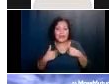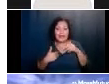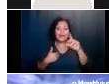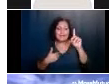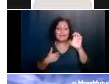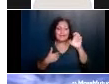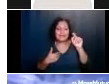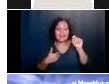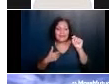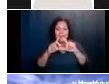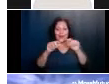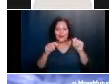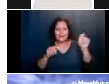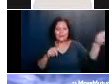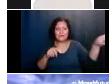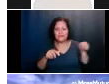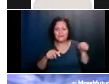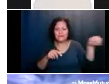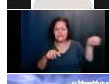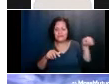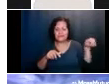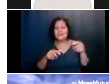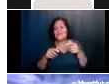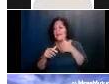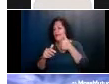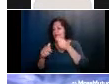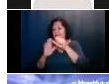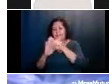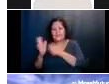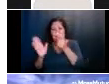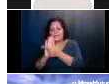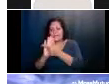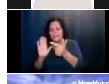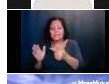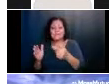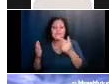others don't. States have different fees,